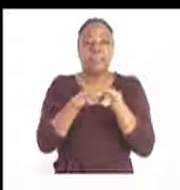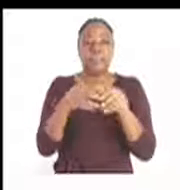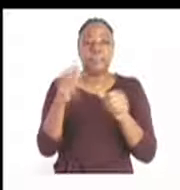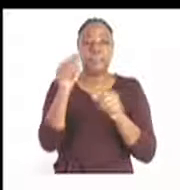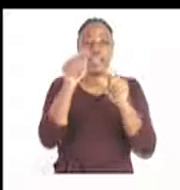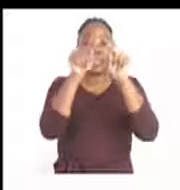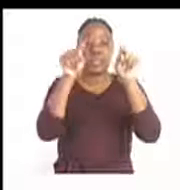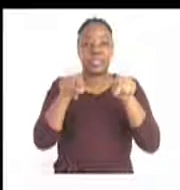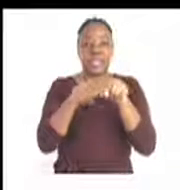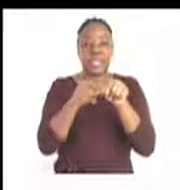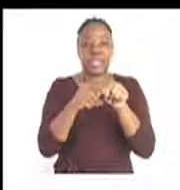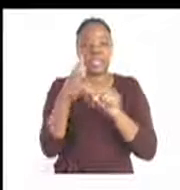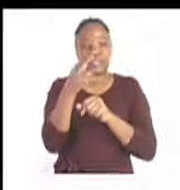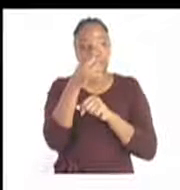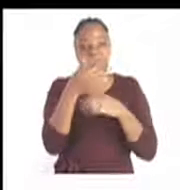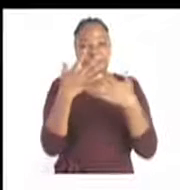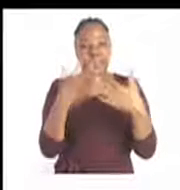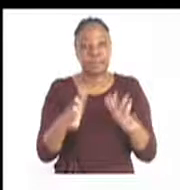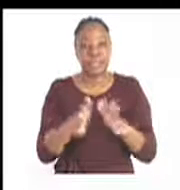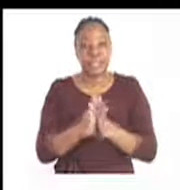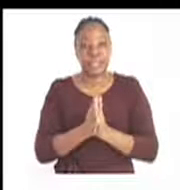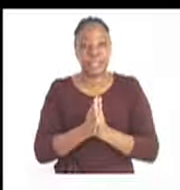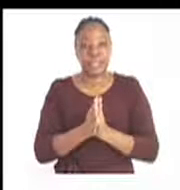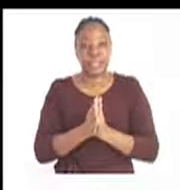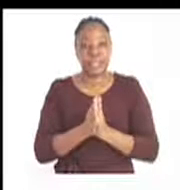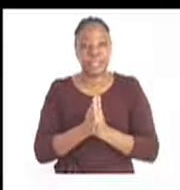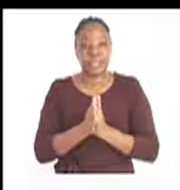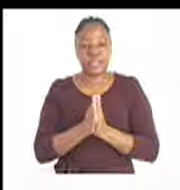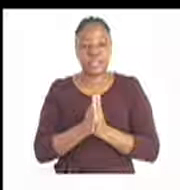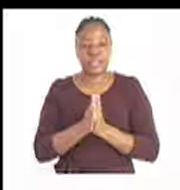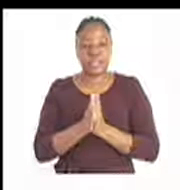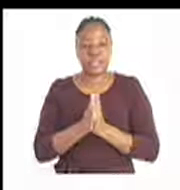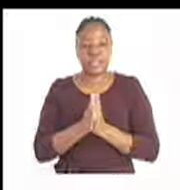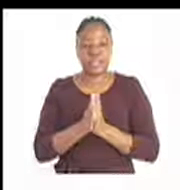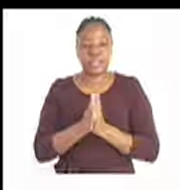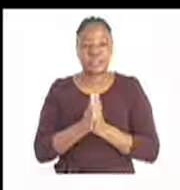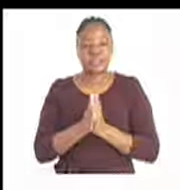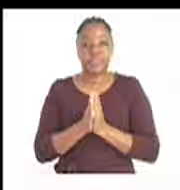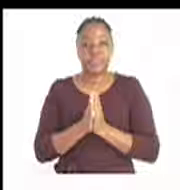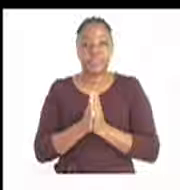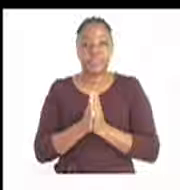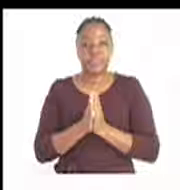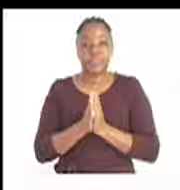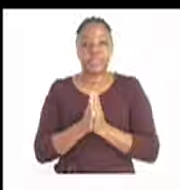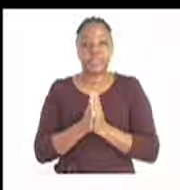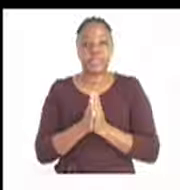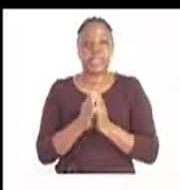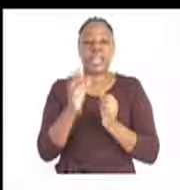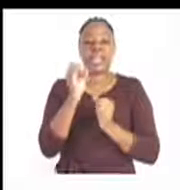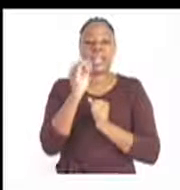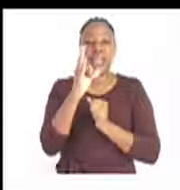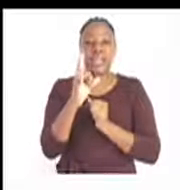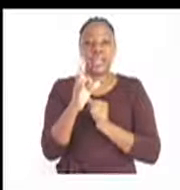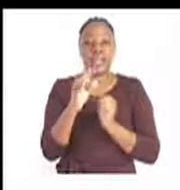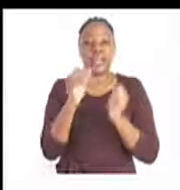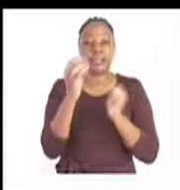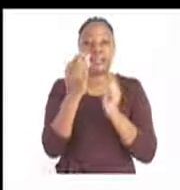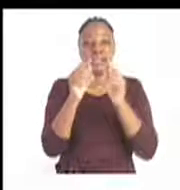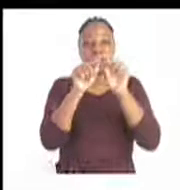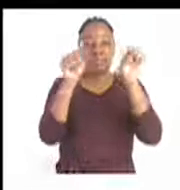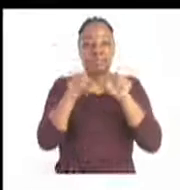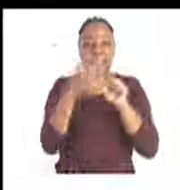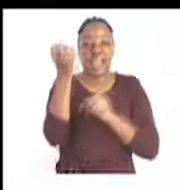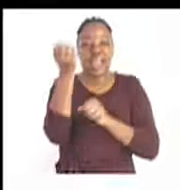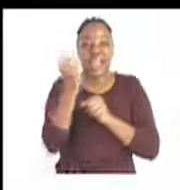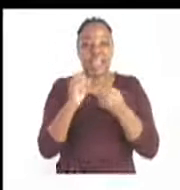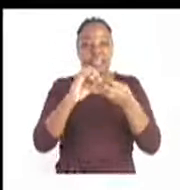cover with the counter. If not, which means that if there are no numbers on your card, you